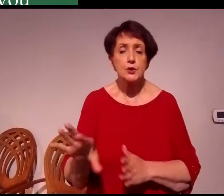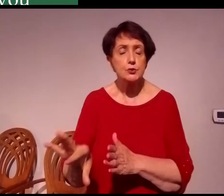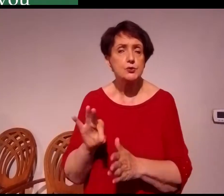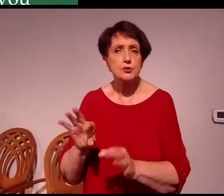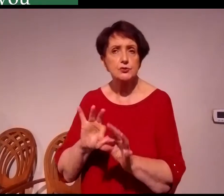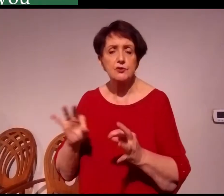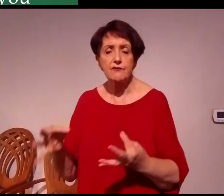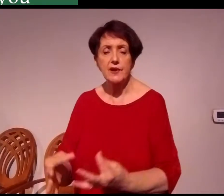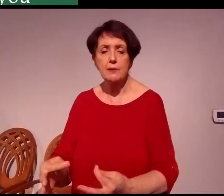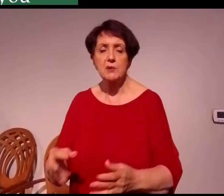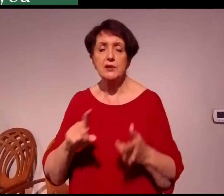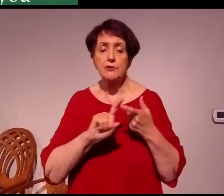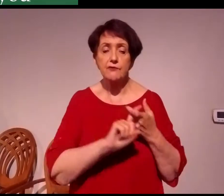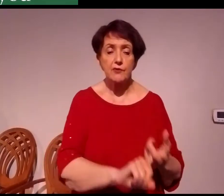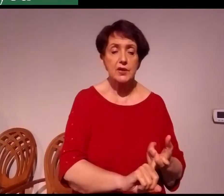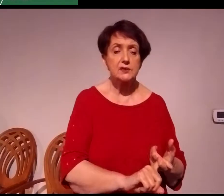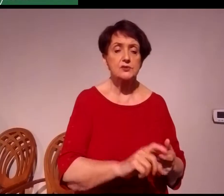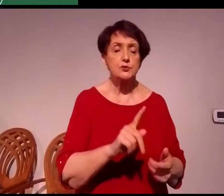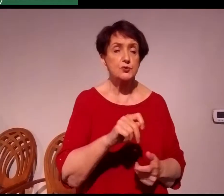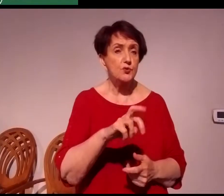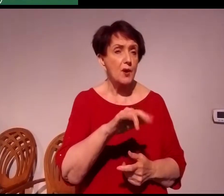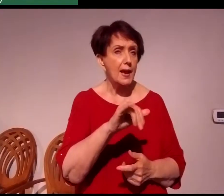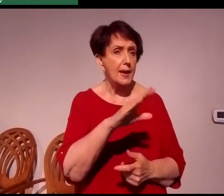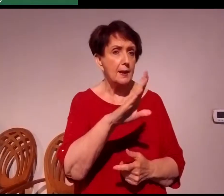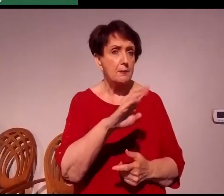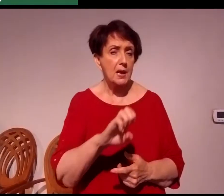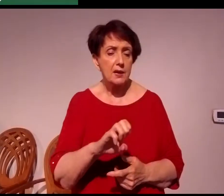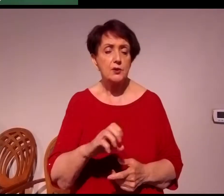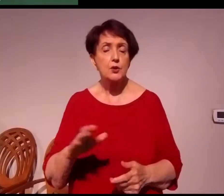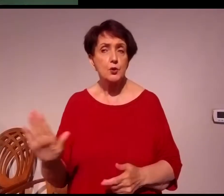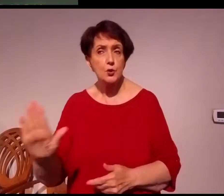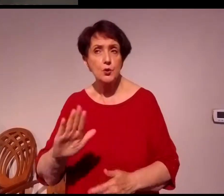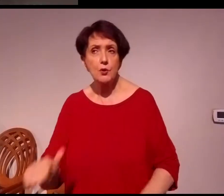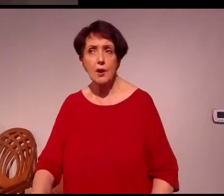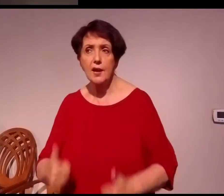your friends, your colleagues, your tribe, your life.